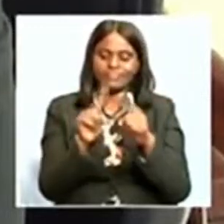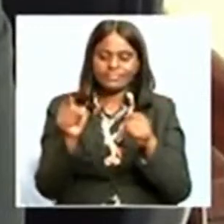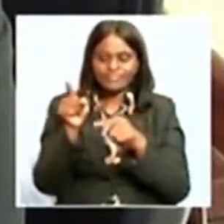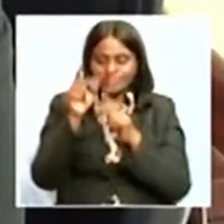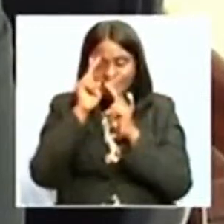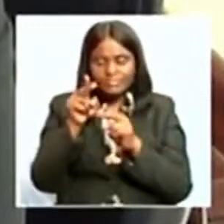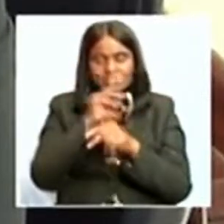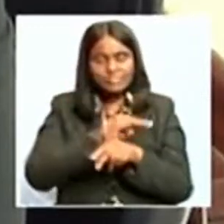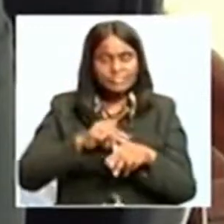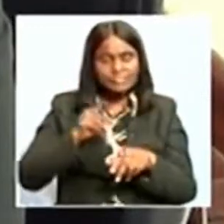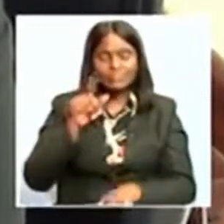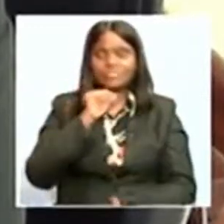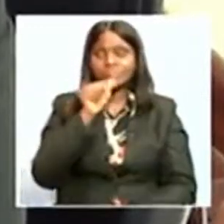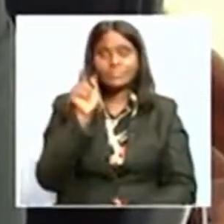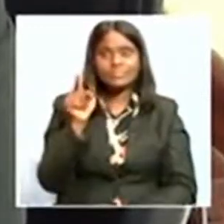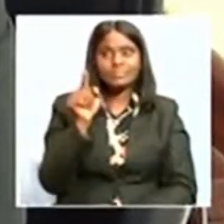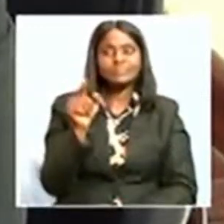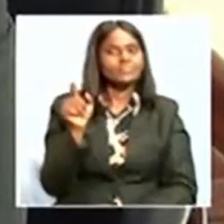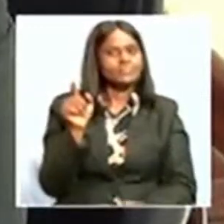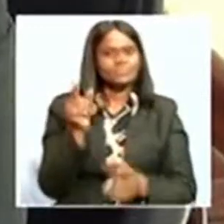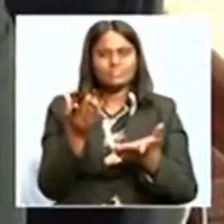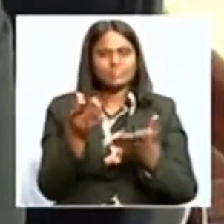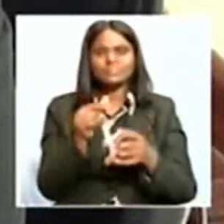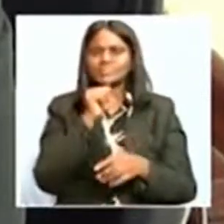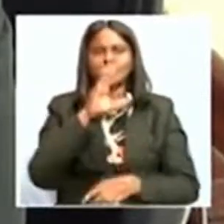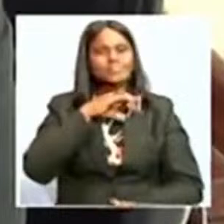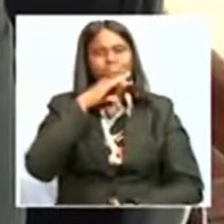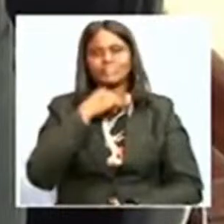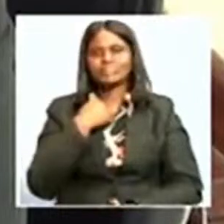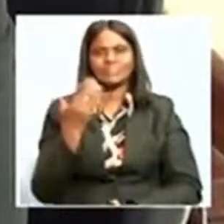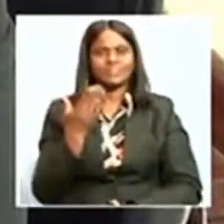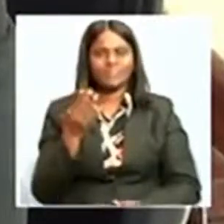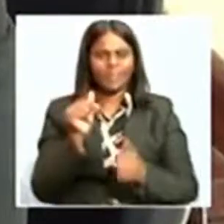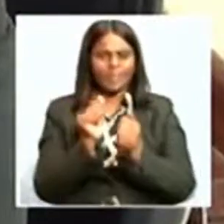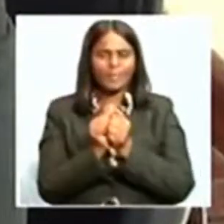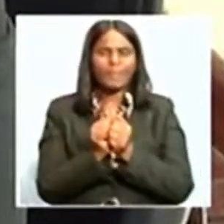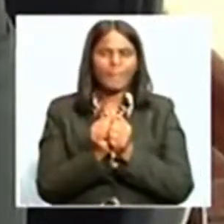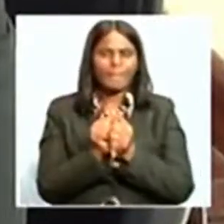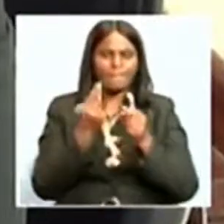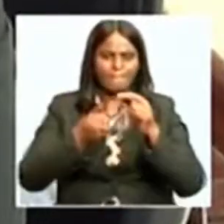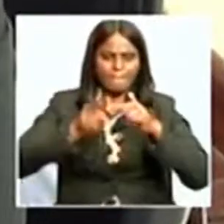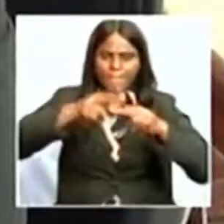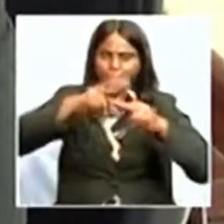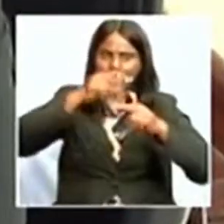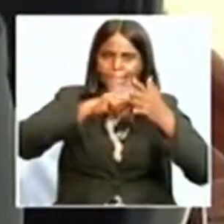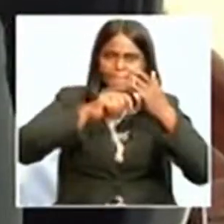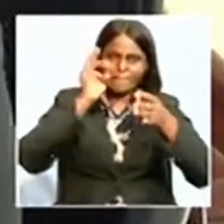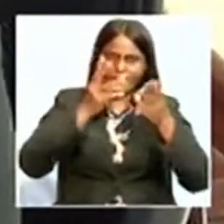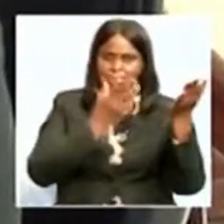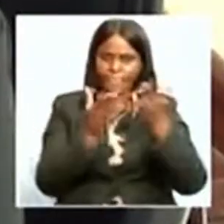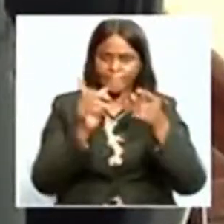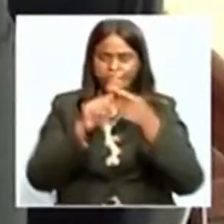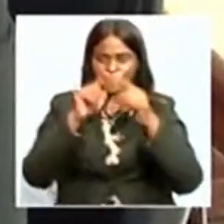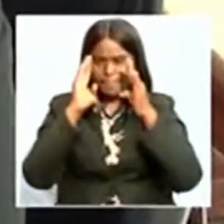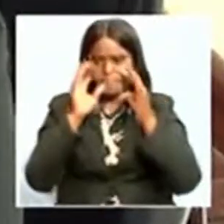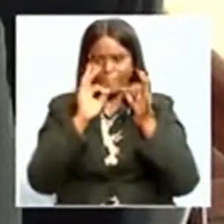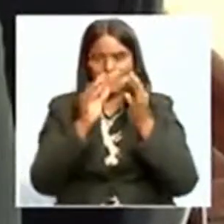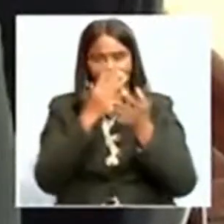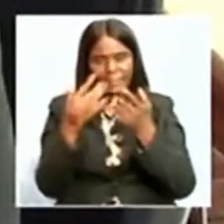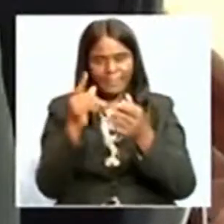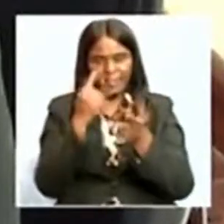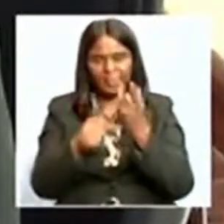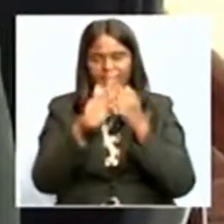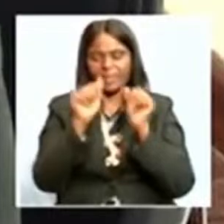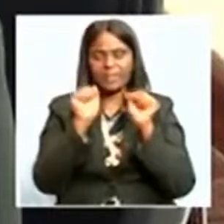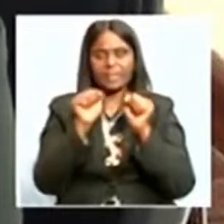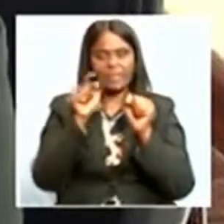Member is that it doesn't appear sufficient in terms of increasing tax. So we will bring it to their attention if it's something that